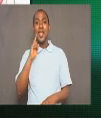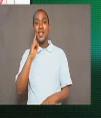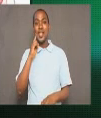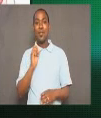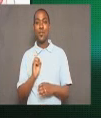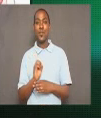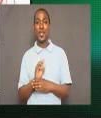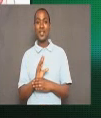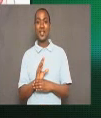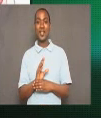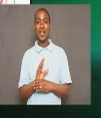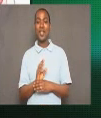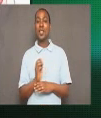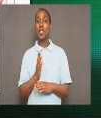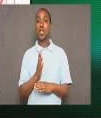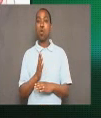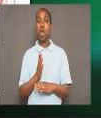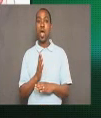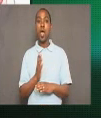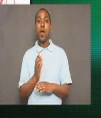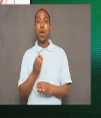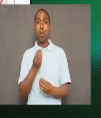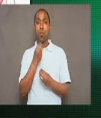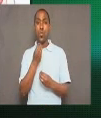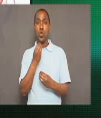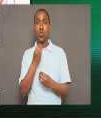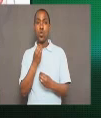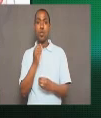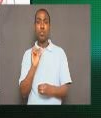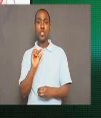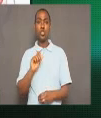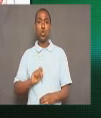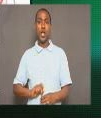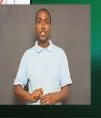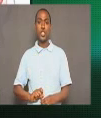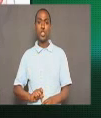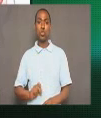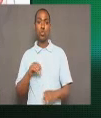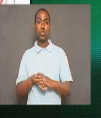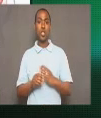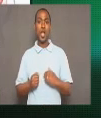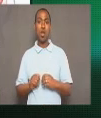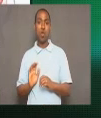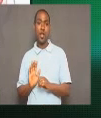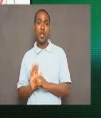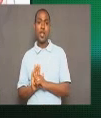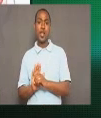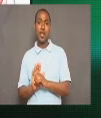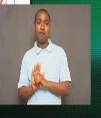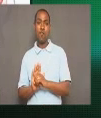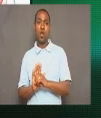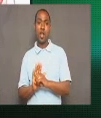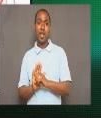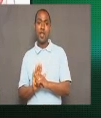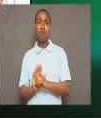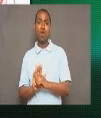the esophagus, to push the mainly digested food through the rest of